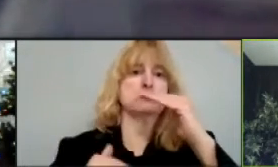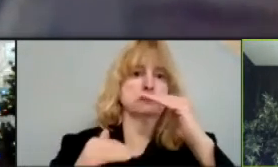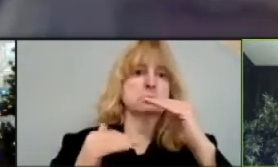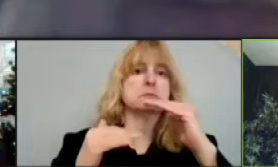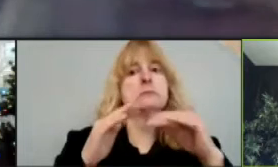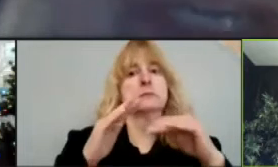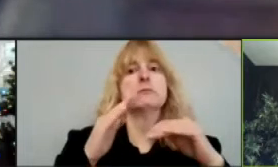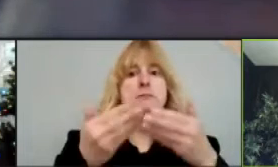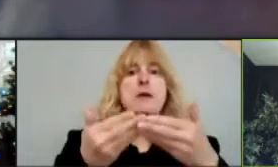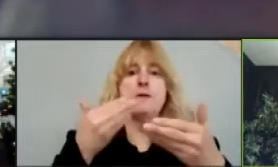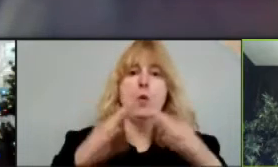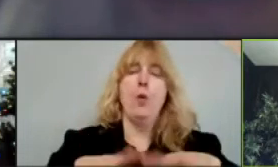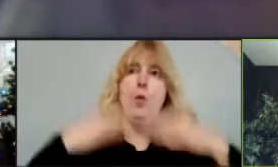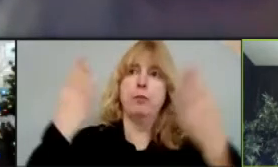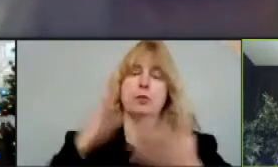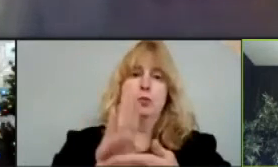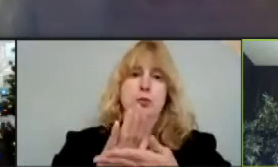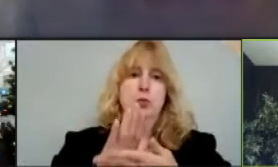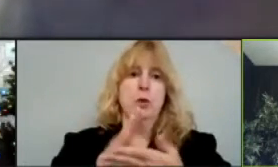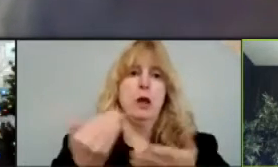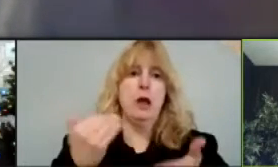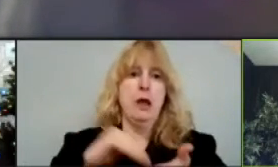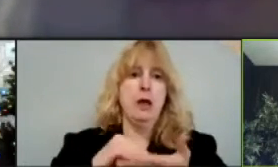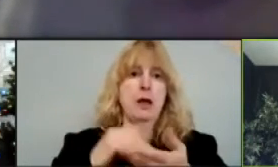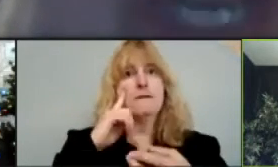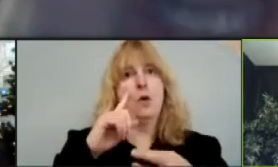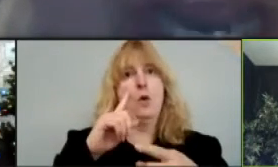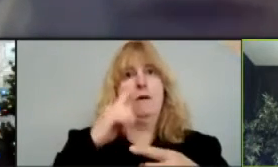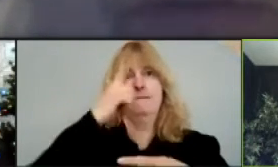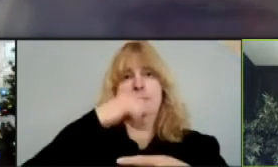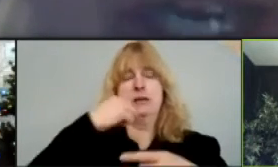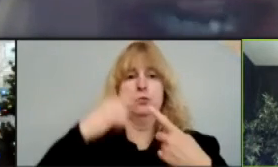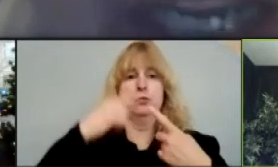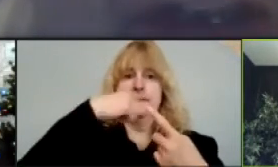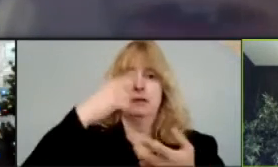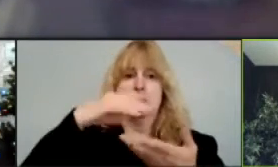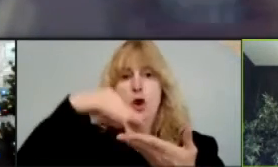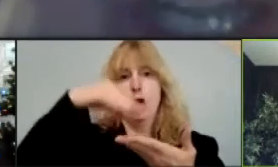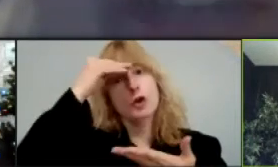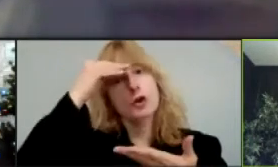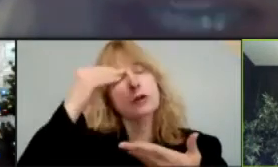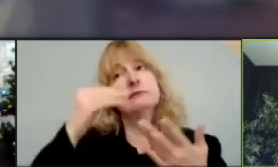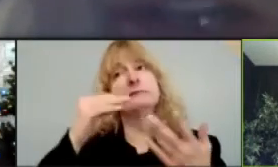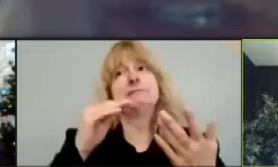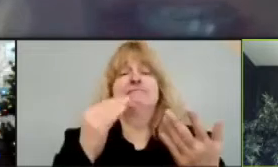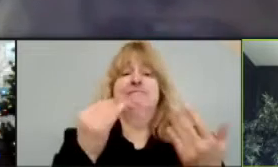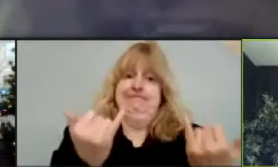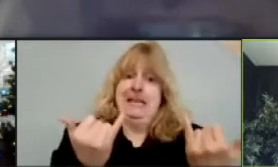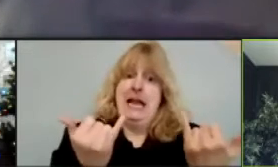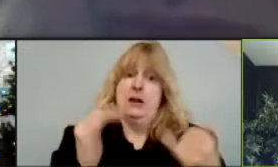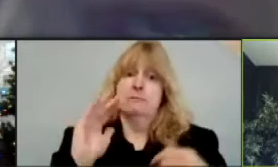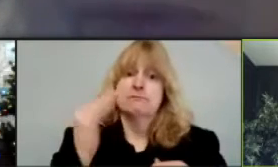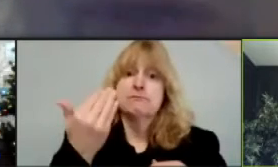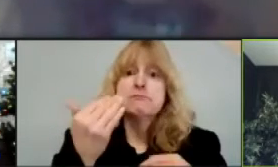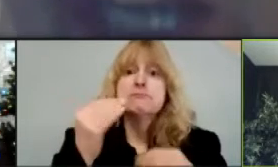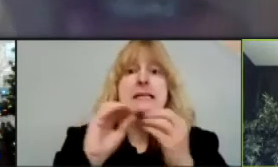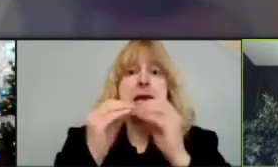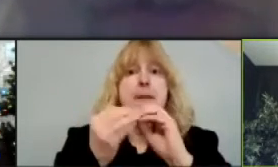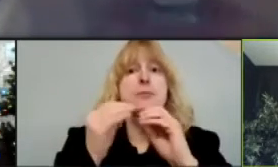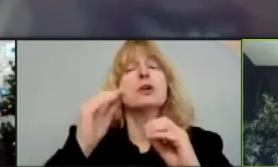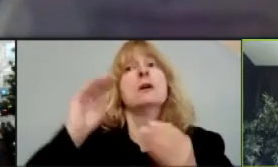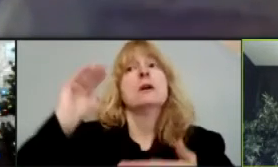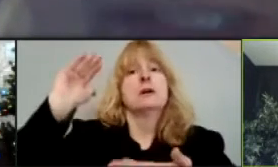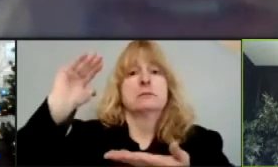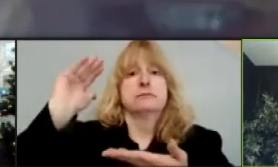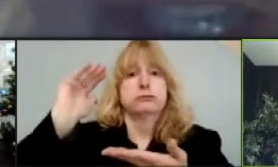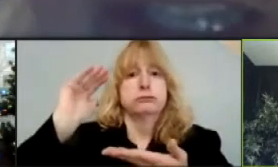back schools for in-person learning. So right now, it looks like rates are declining, but I would not get